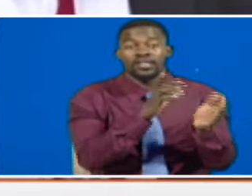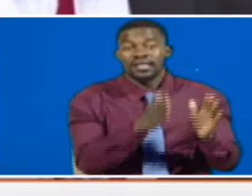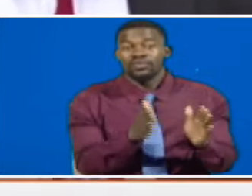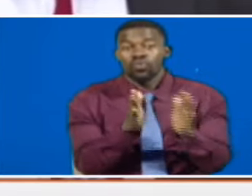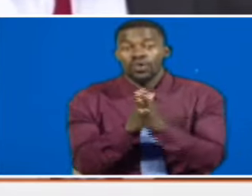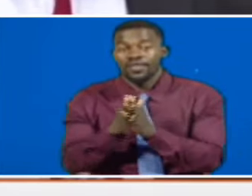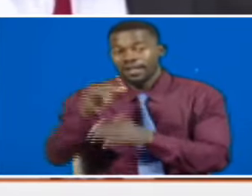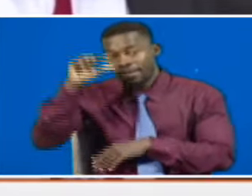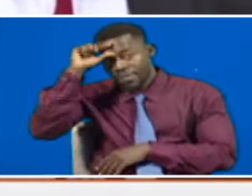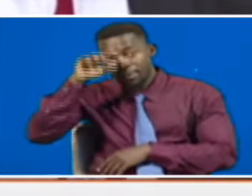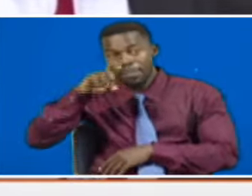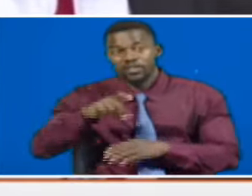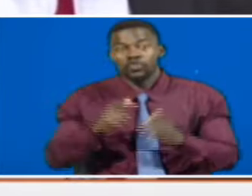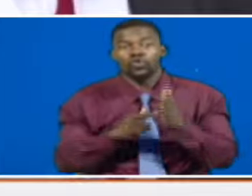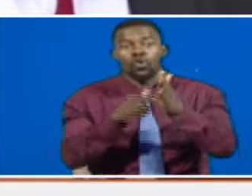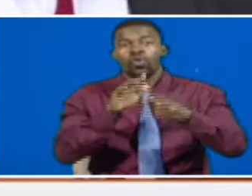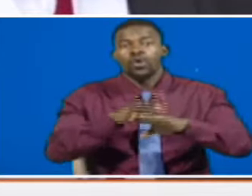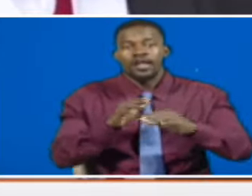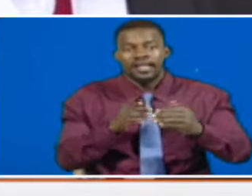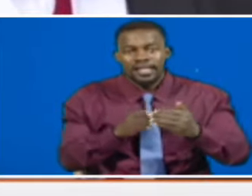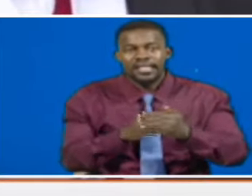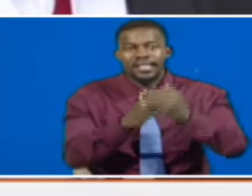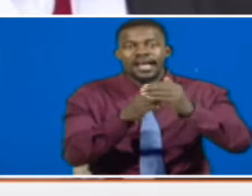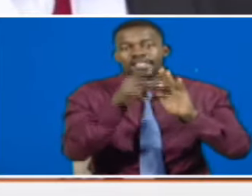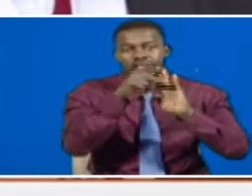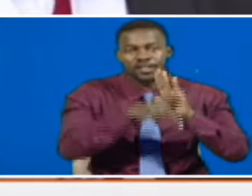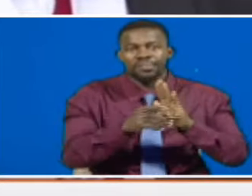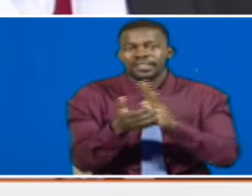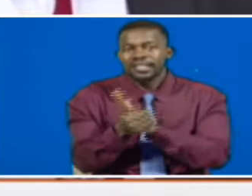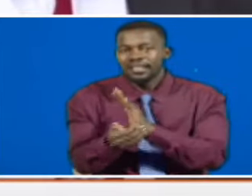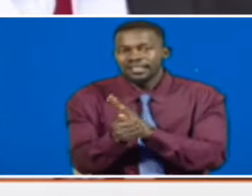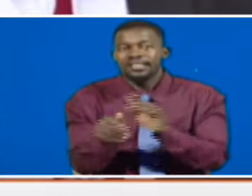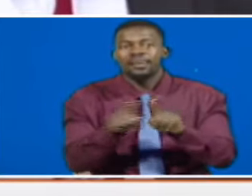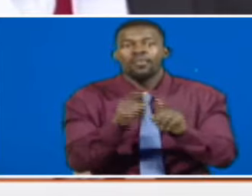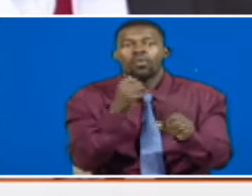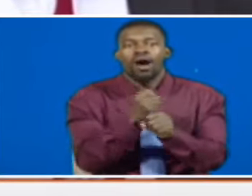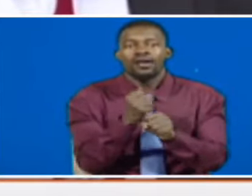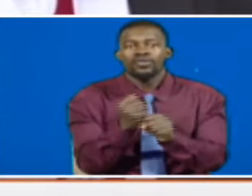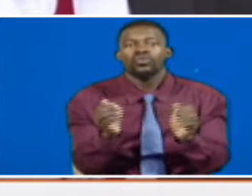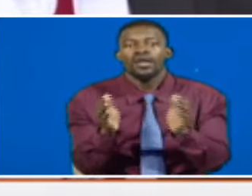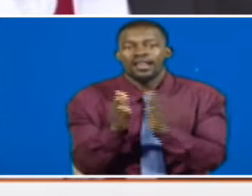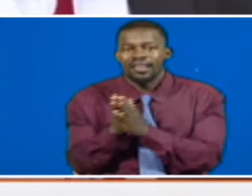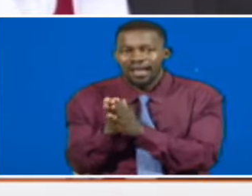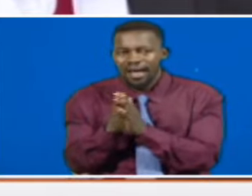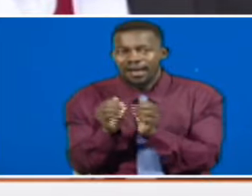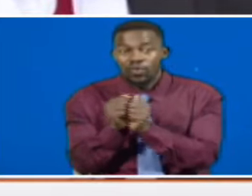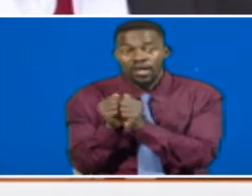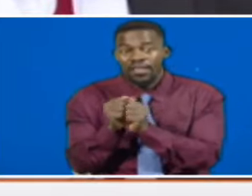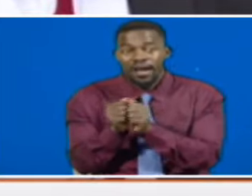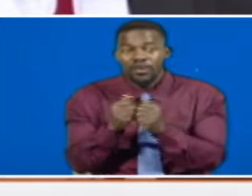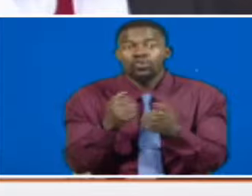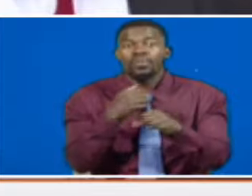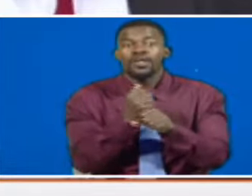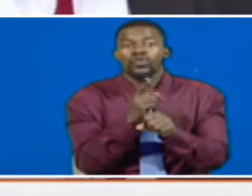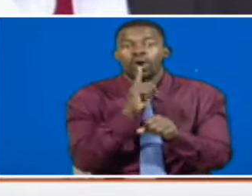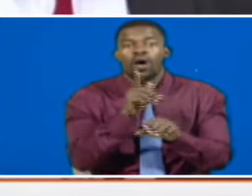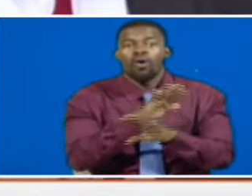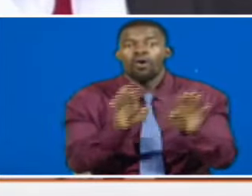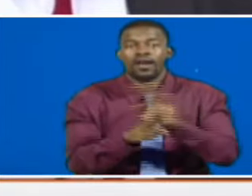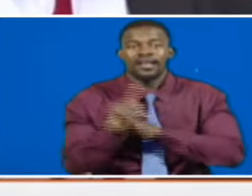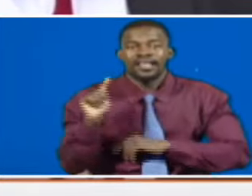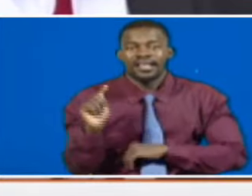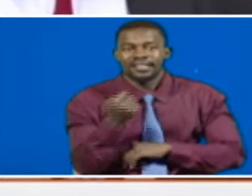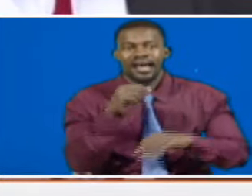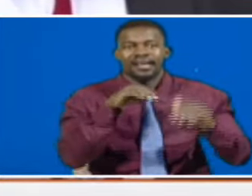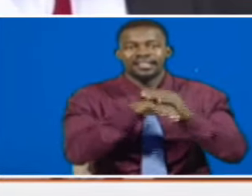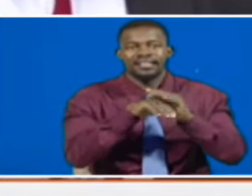leadership and compassion and work together to ensure all Kenyans have access to the quality health